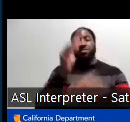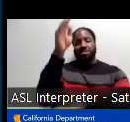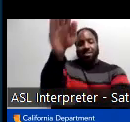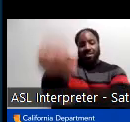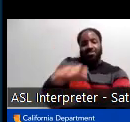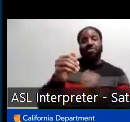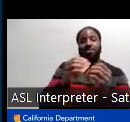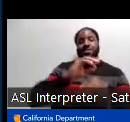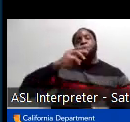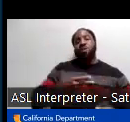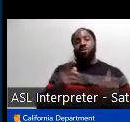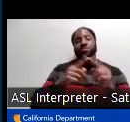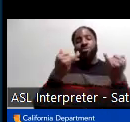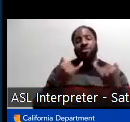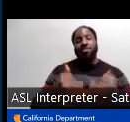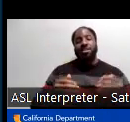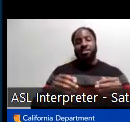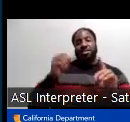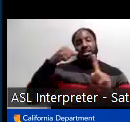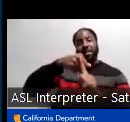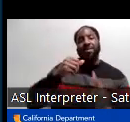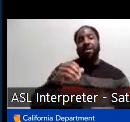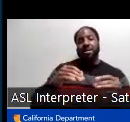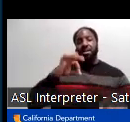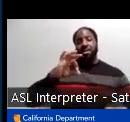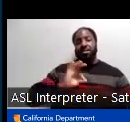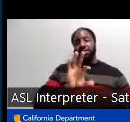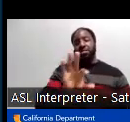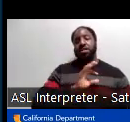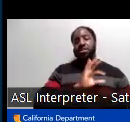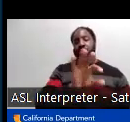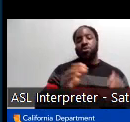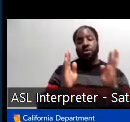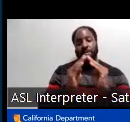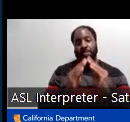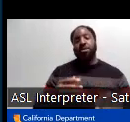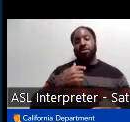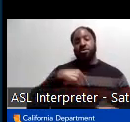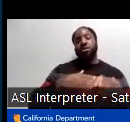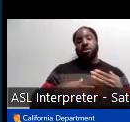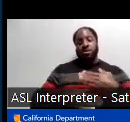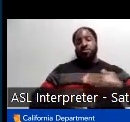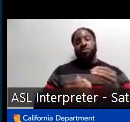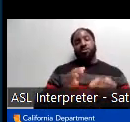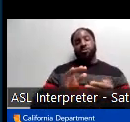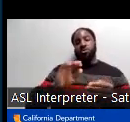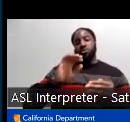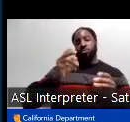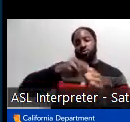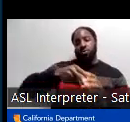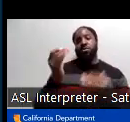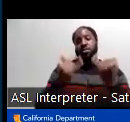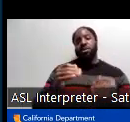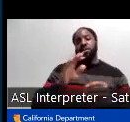afternoon and welcome to today's Impact Stakeholder Committee meeting. We are pleased to join you today on the heels of releasing